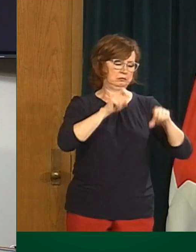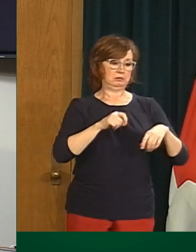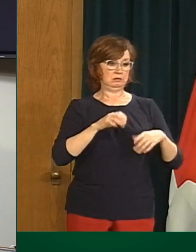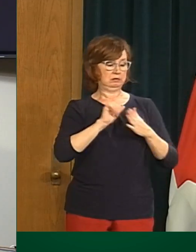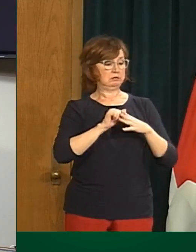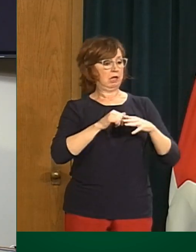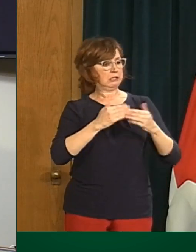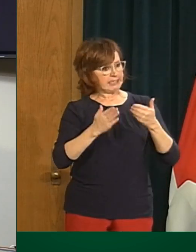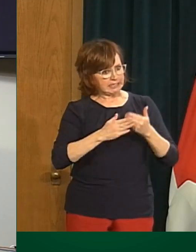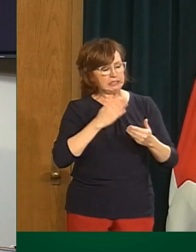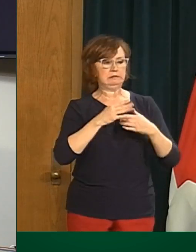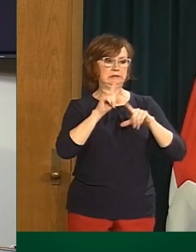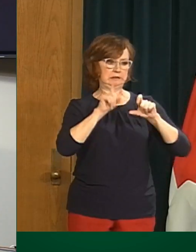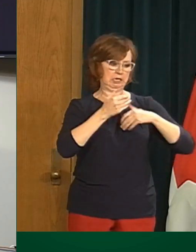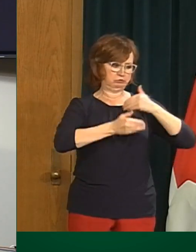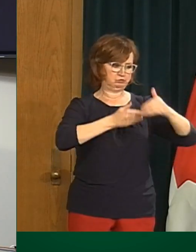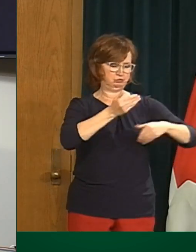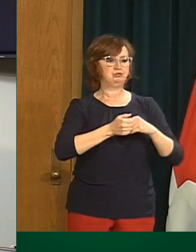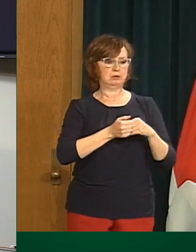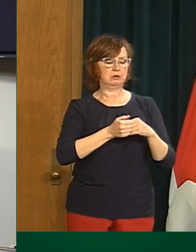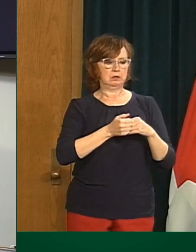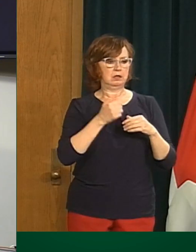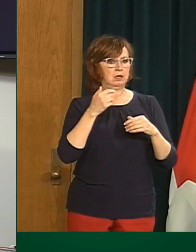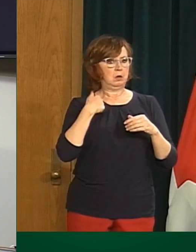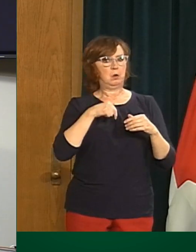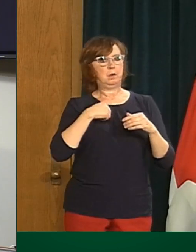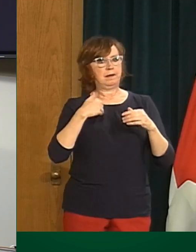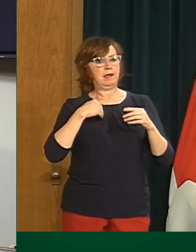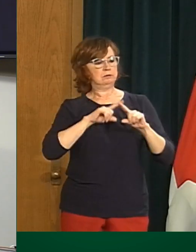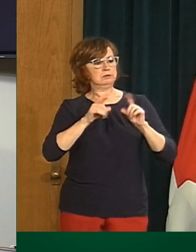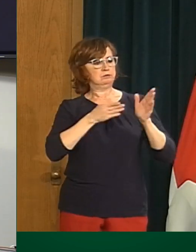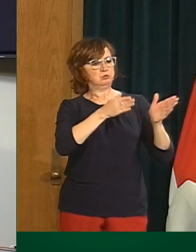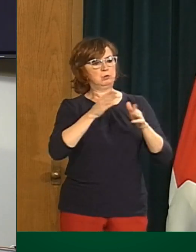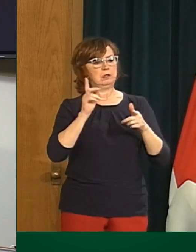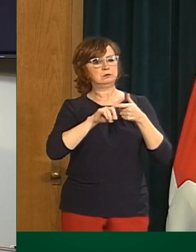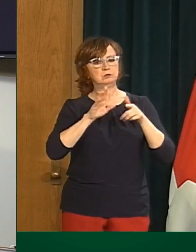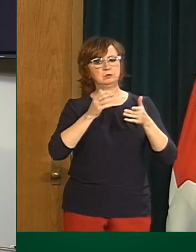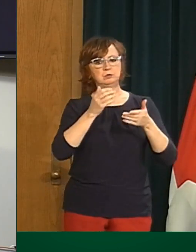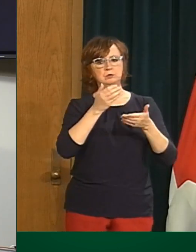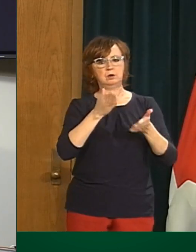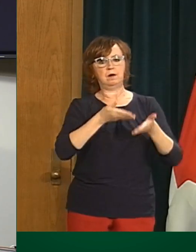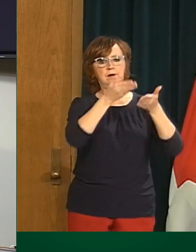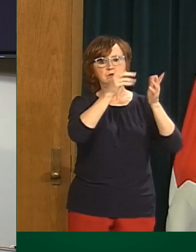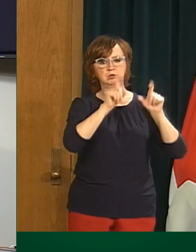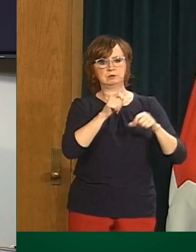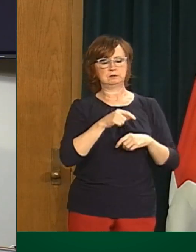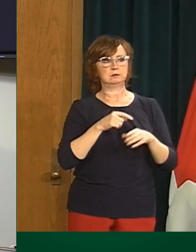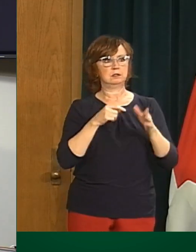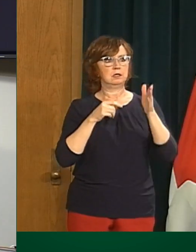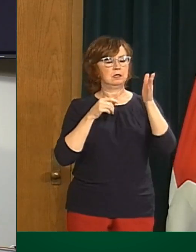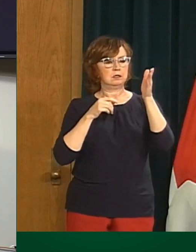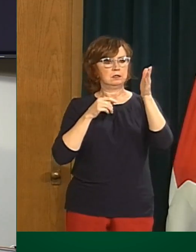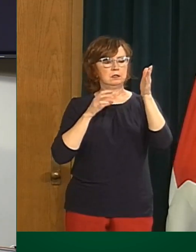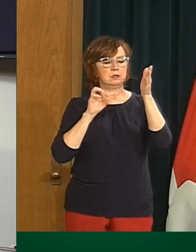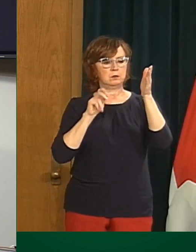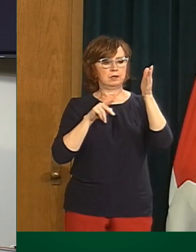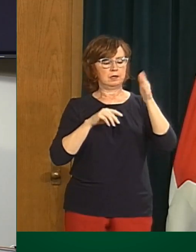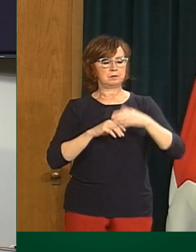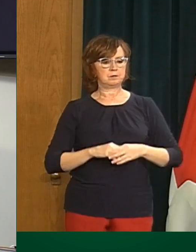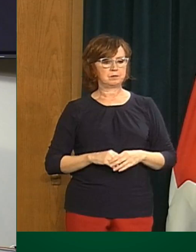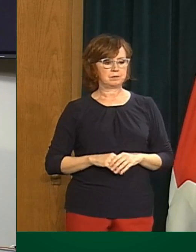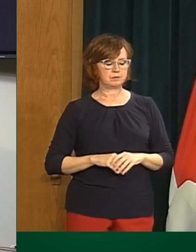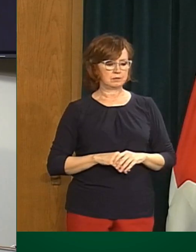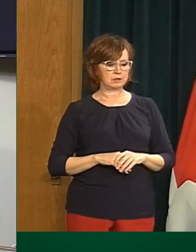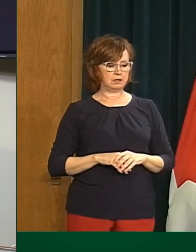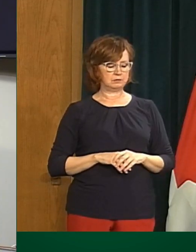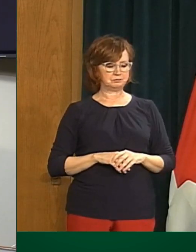are facilitating it through different venues. Do you have a follow-up, Murray? Yes, beyond the obvious